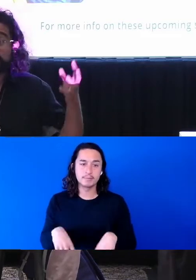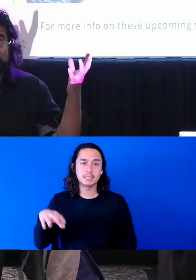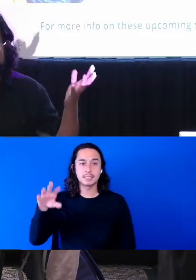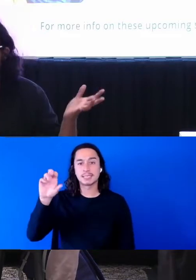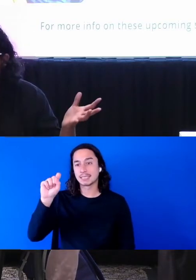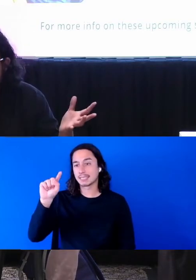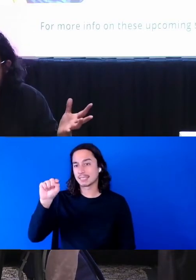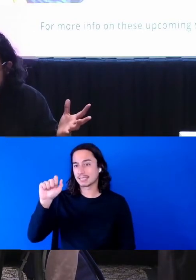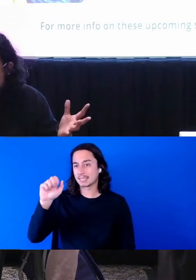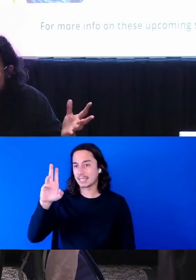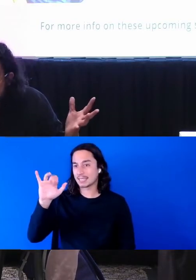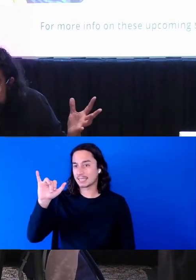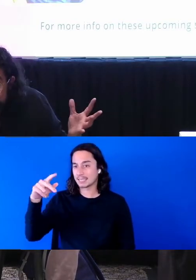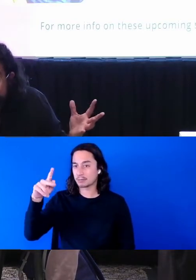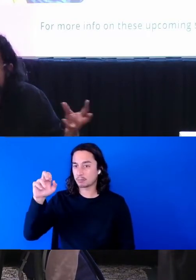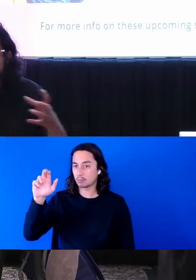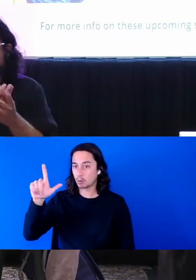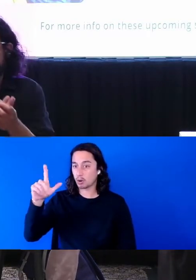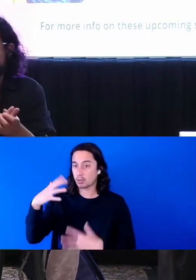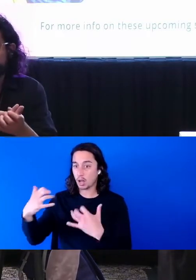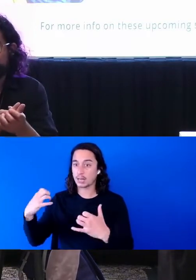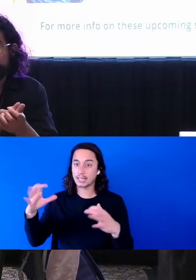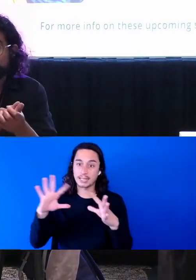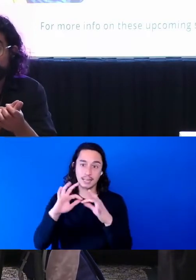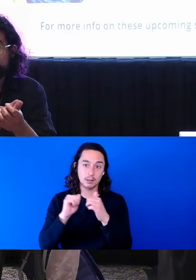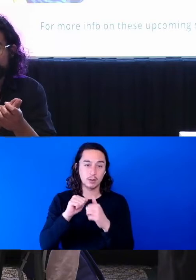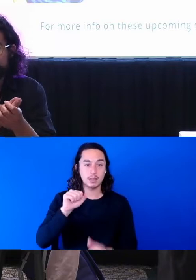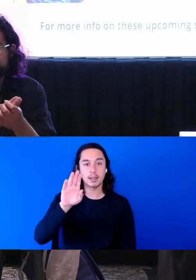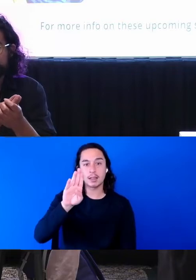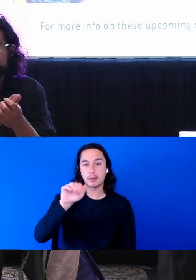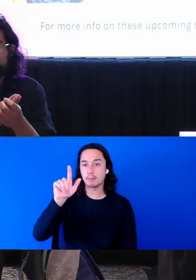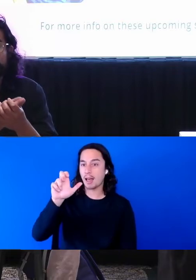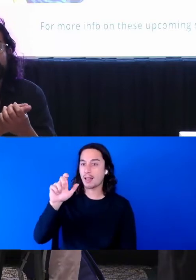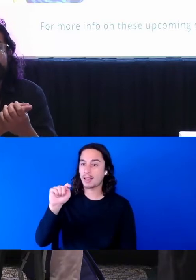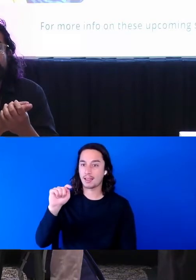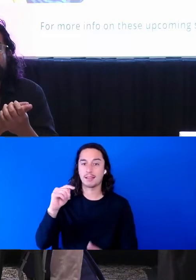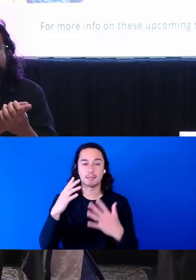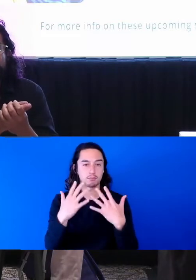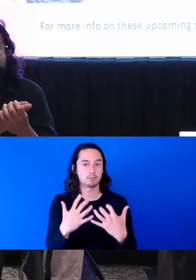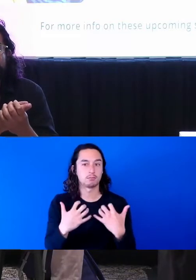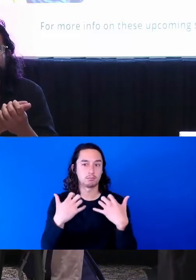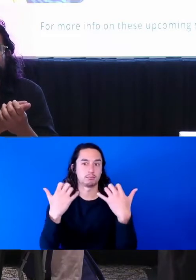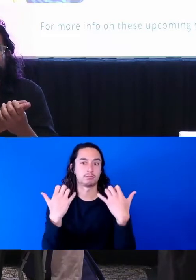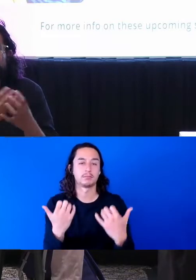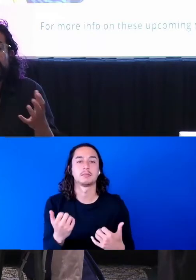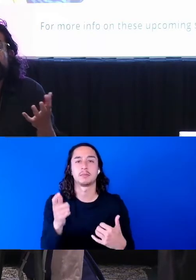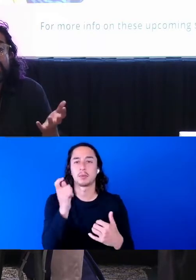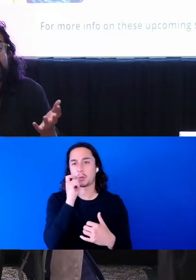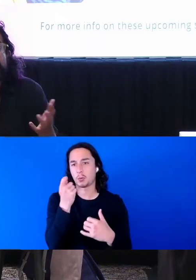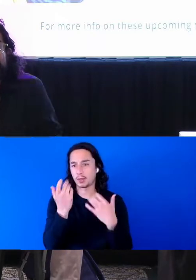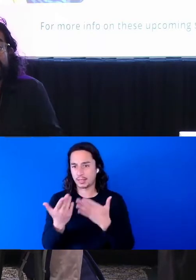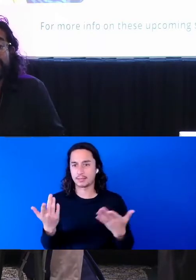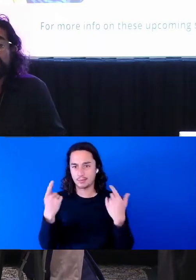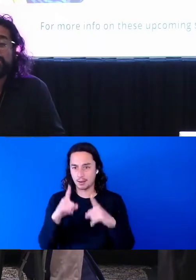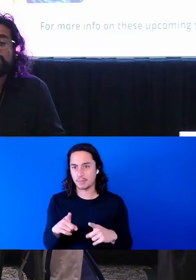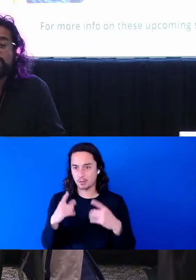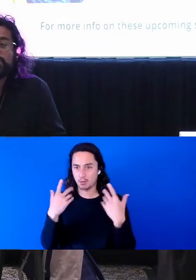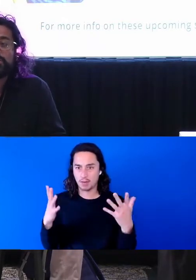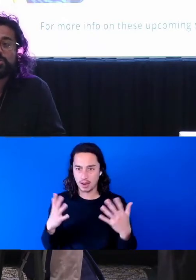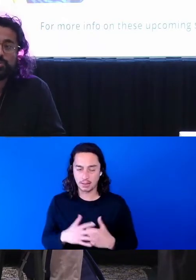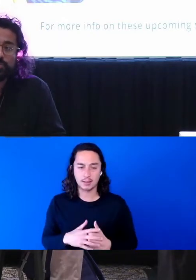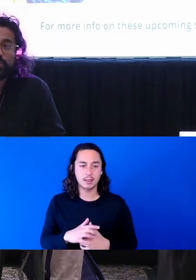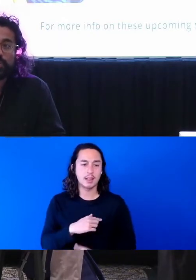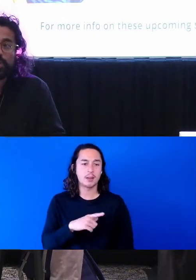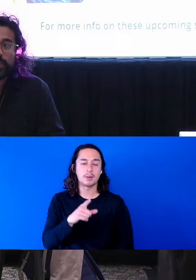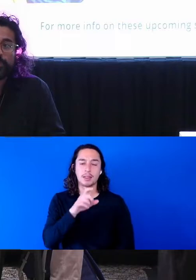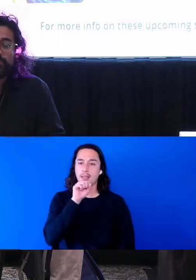the Ballet's audience, which is already happening in the coolest way, and that's doing like really neat stuff. And would love, like, if